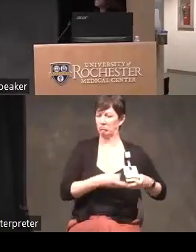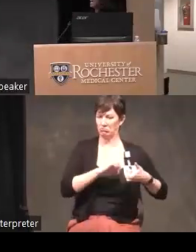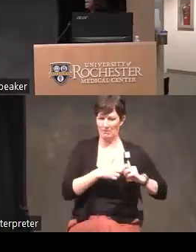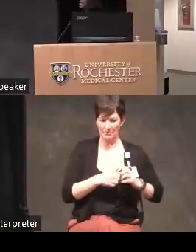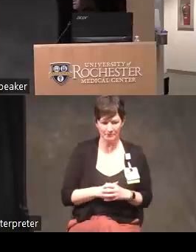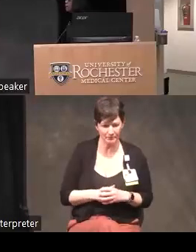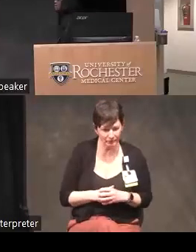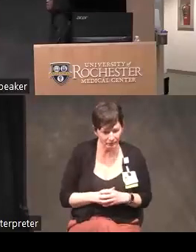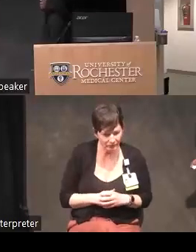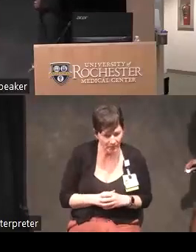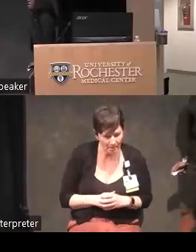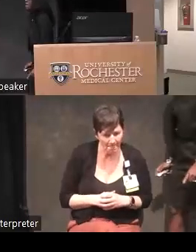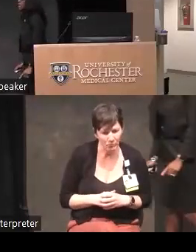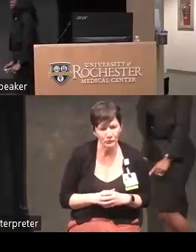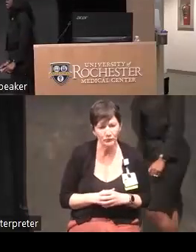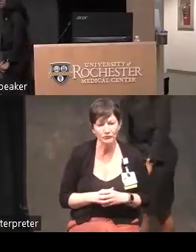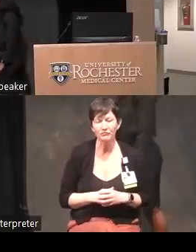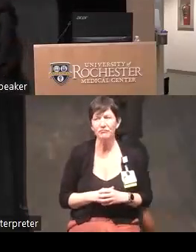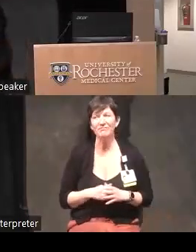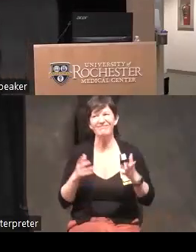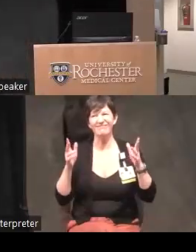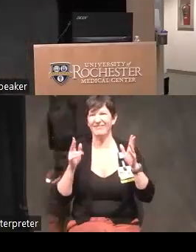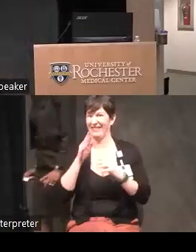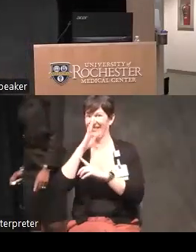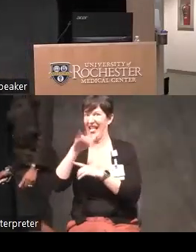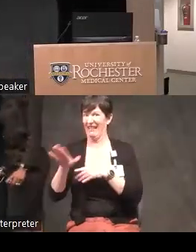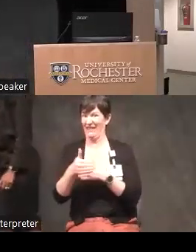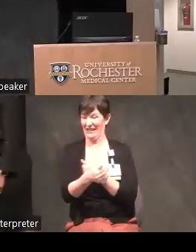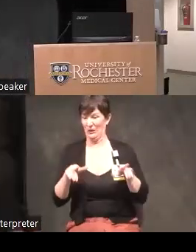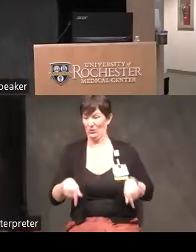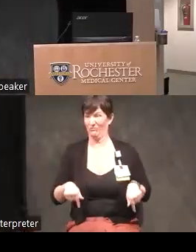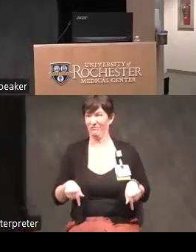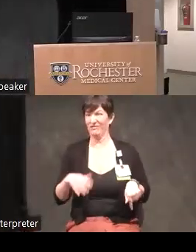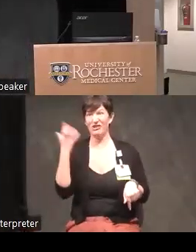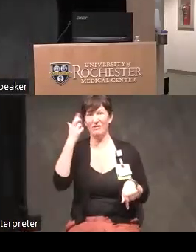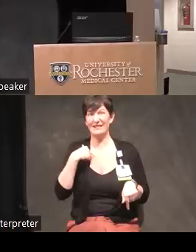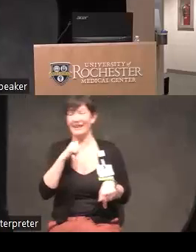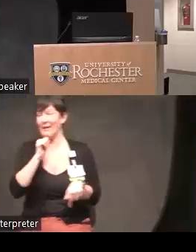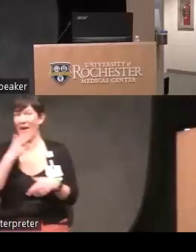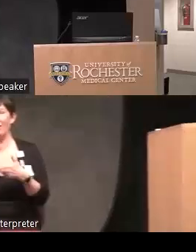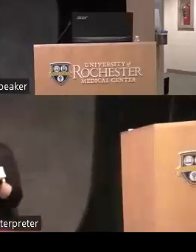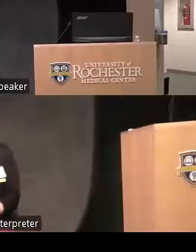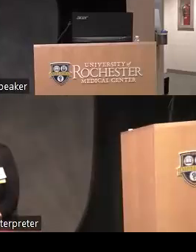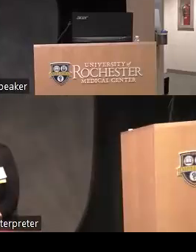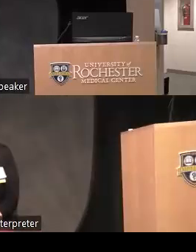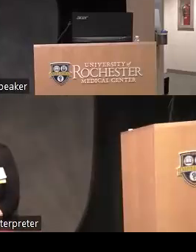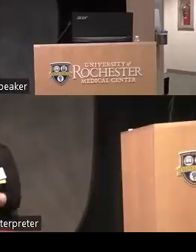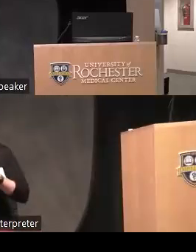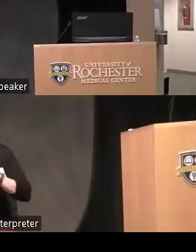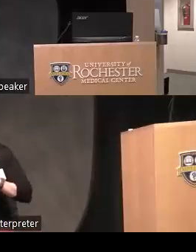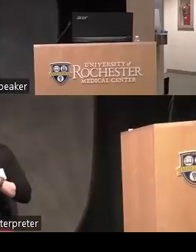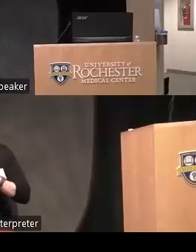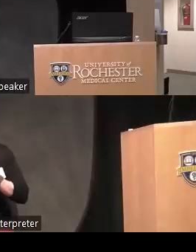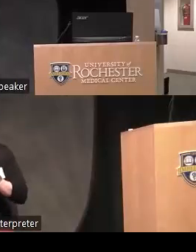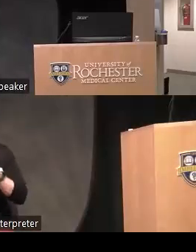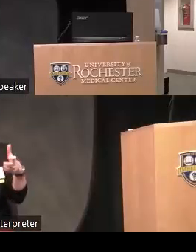reason I am not, I want to get the big elephant in the room out of the way. The reason I'm not calling this a socioeconomic problem is because they